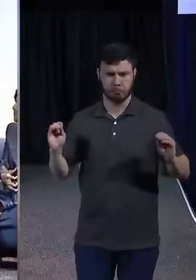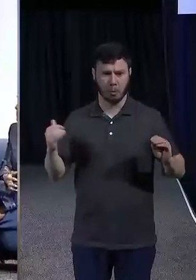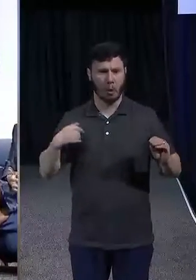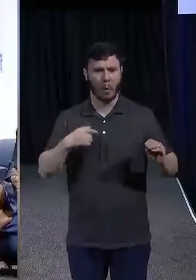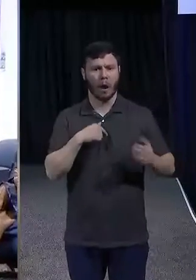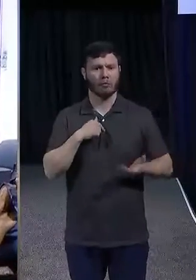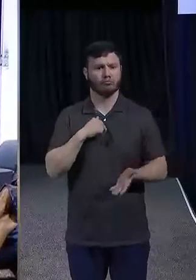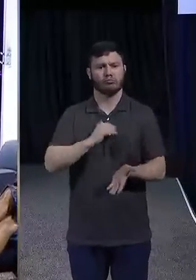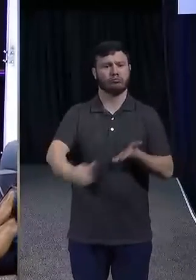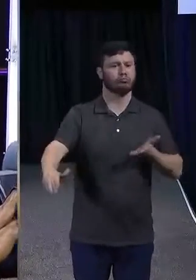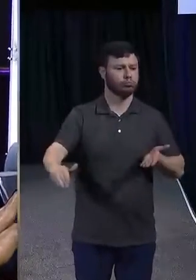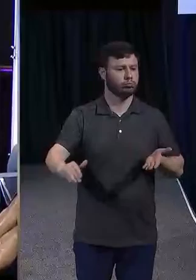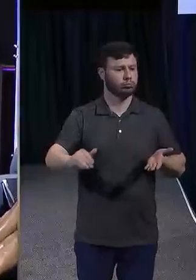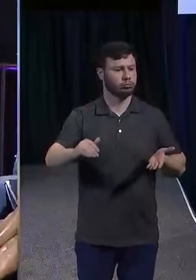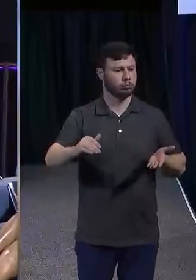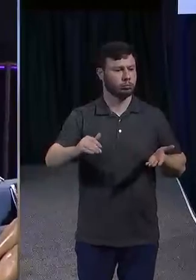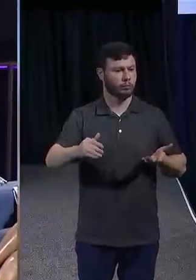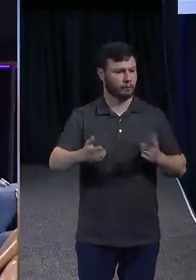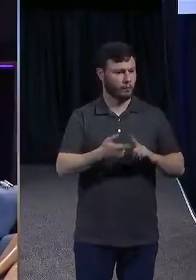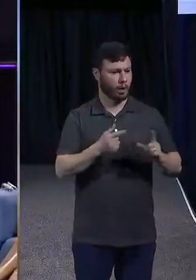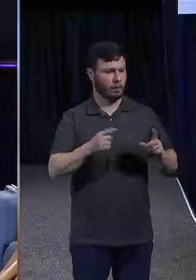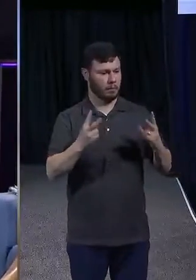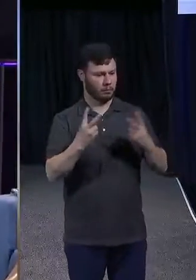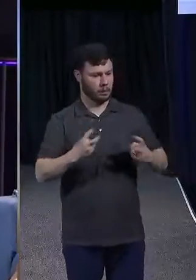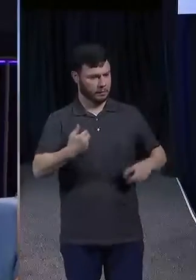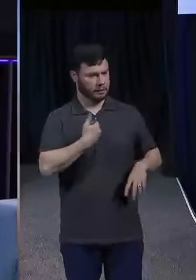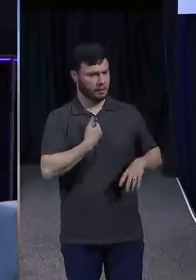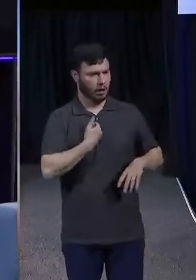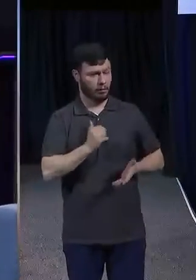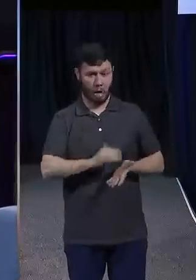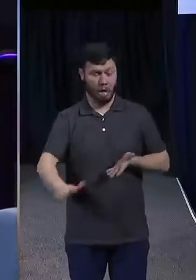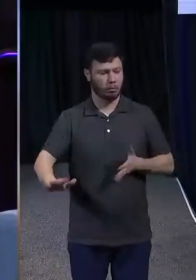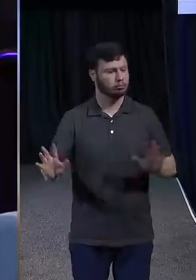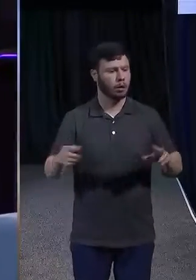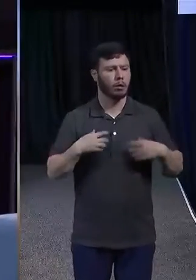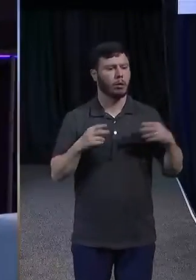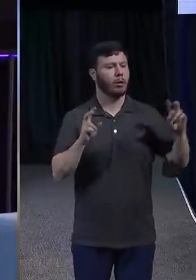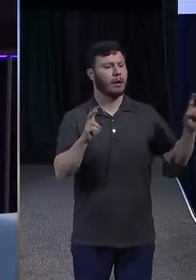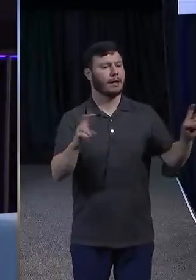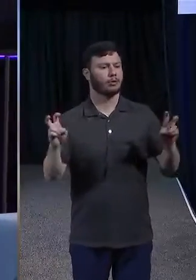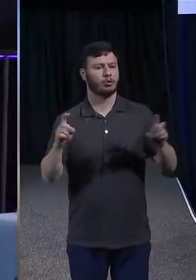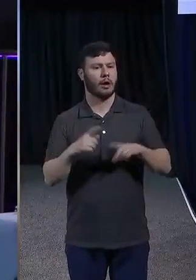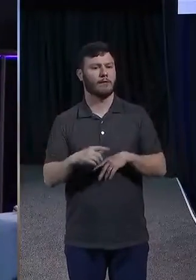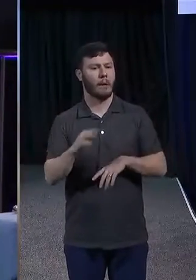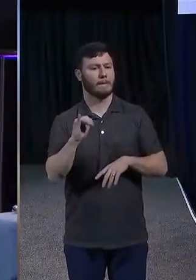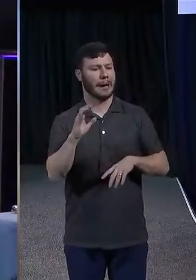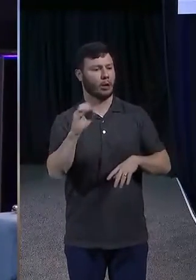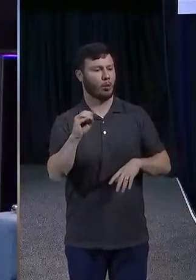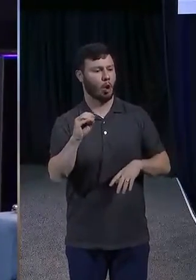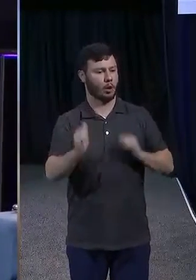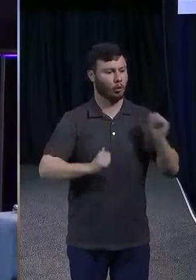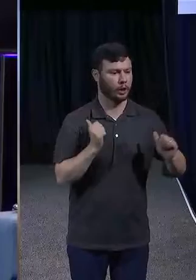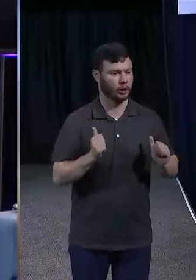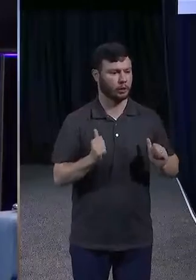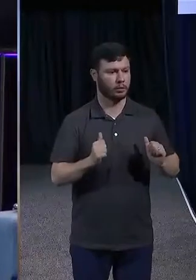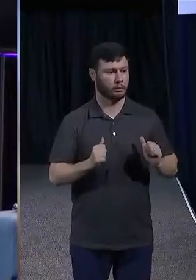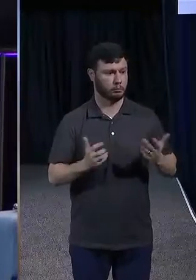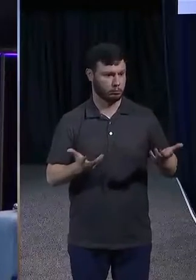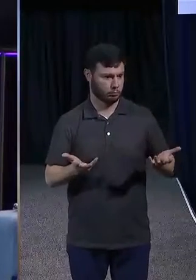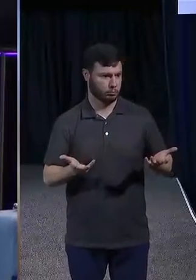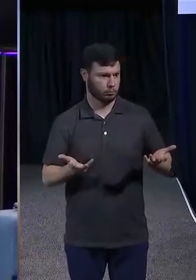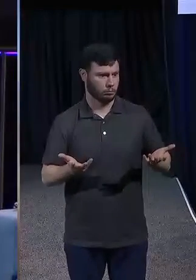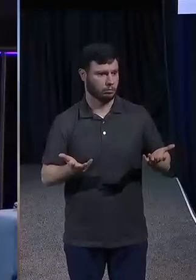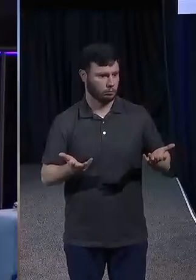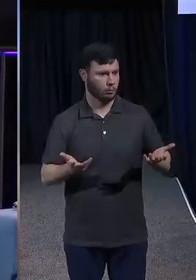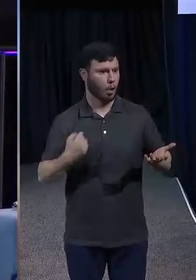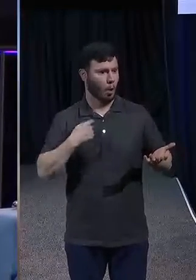absolved from examining within. Issues of microaggression are not minor.